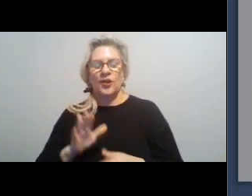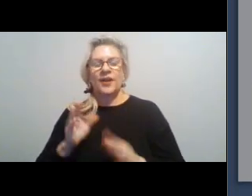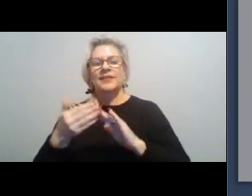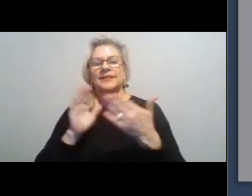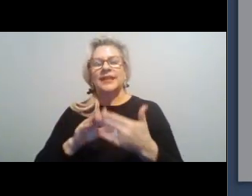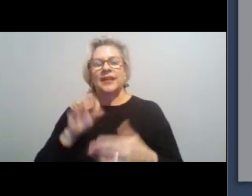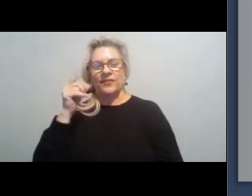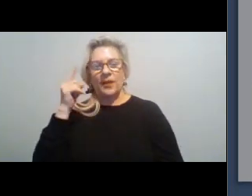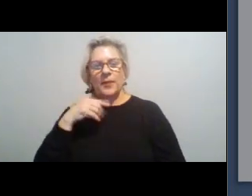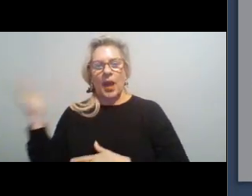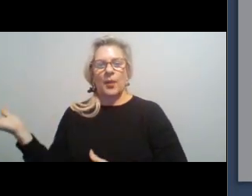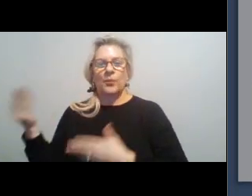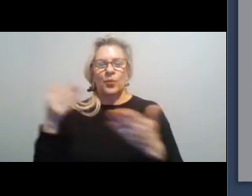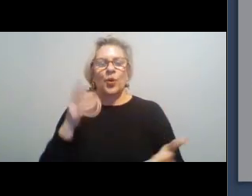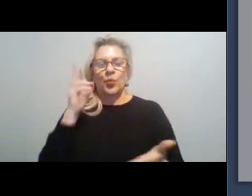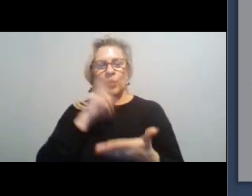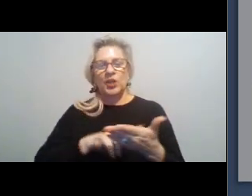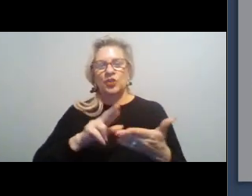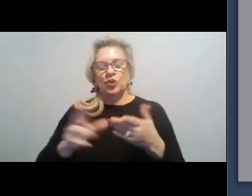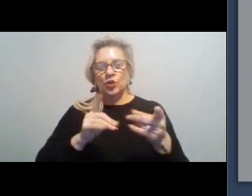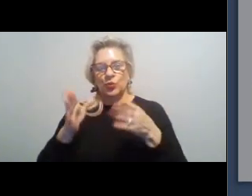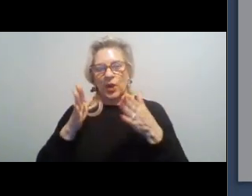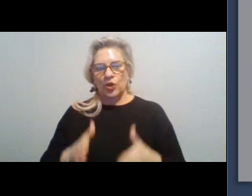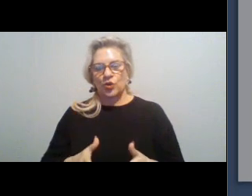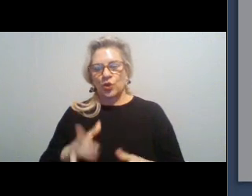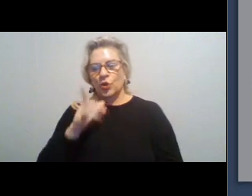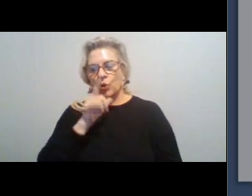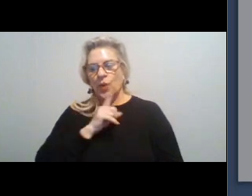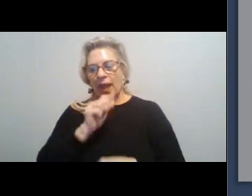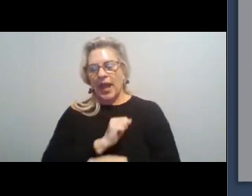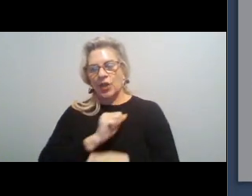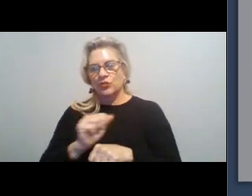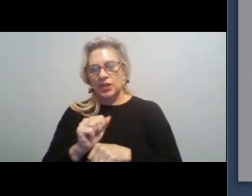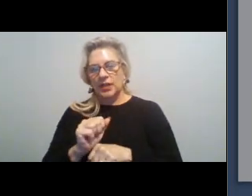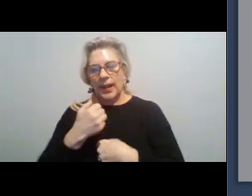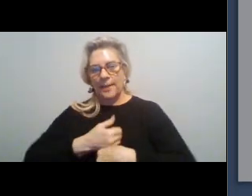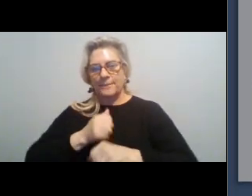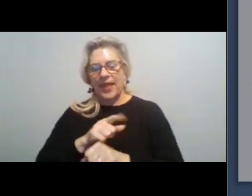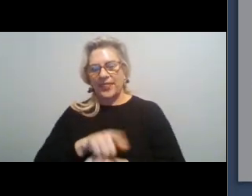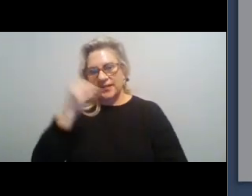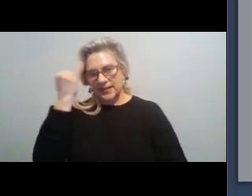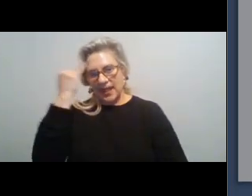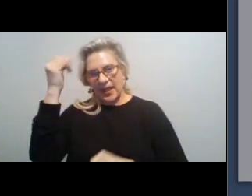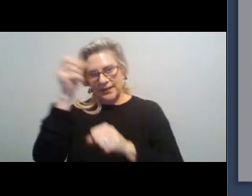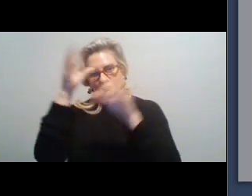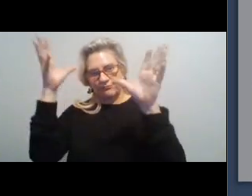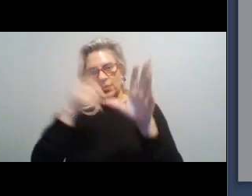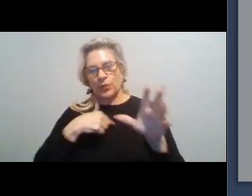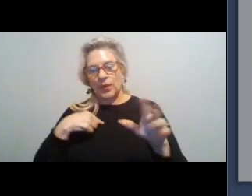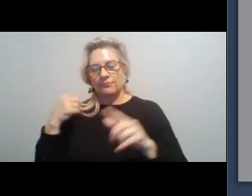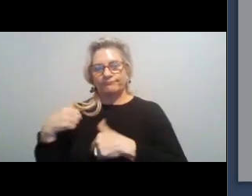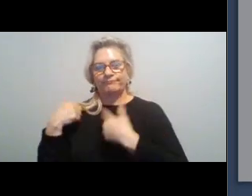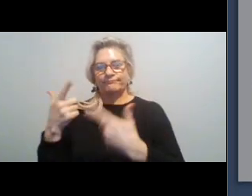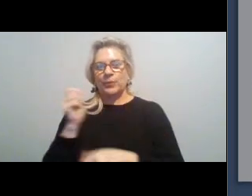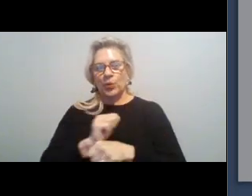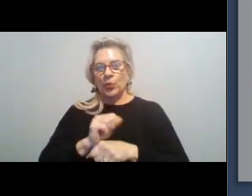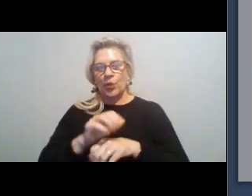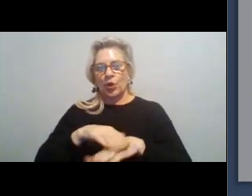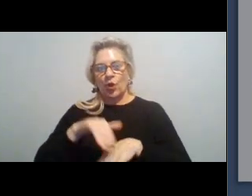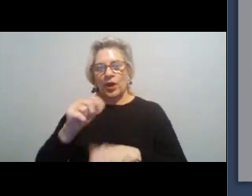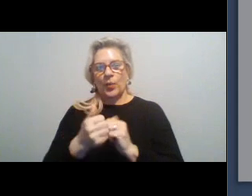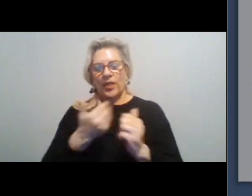I've brought with me our Research Director, Wally Simbab, who actually created this idea, and we've been working on it with our cities.